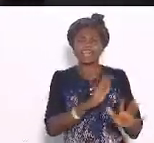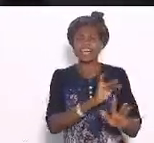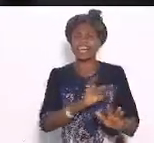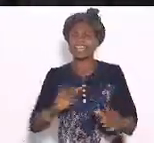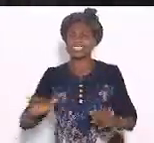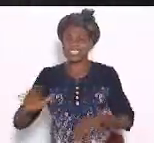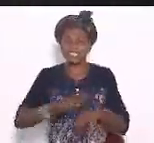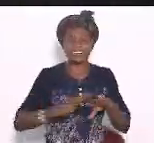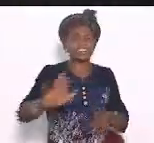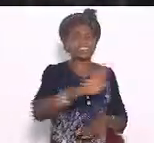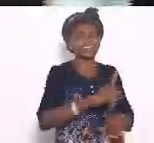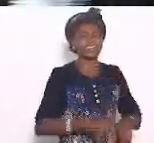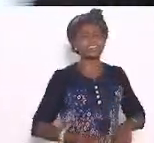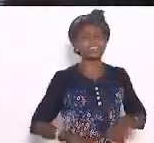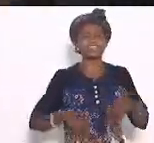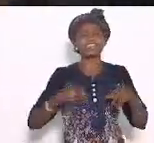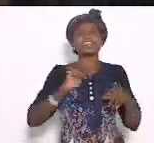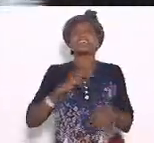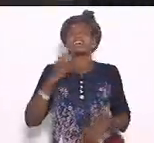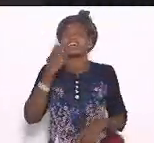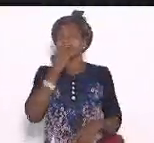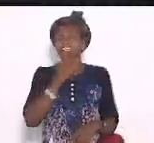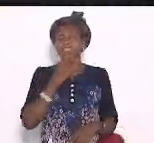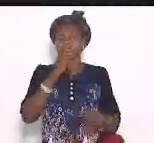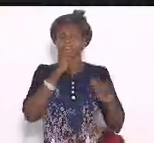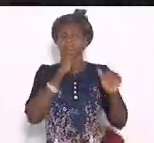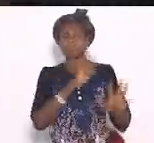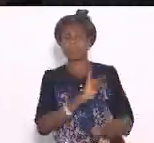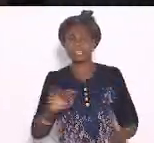i children and